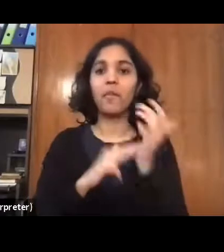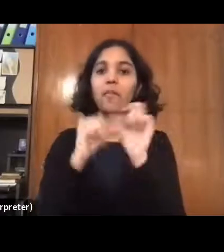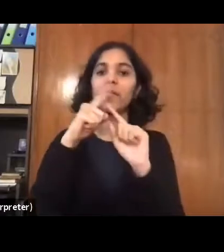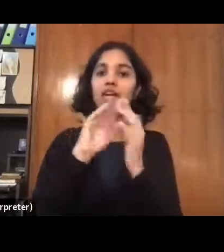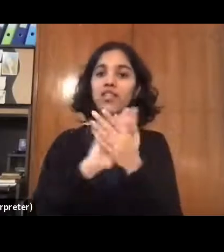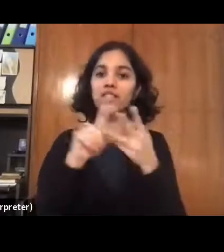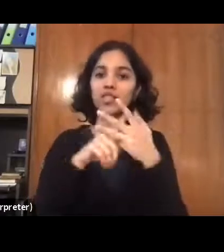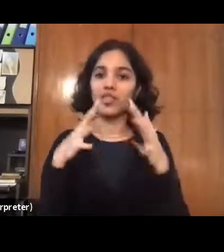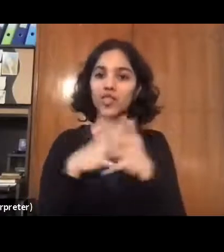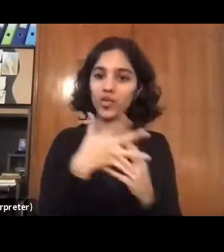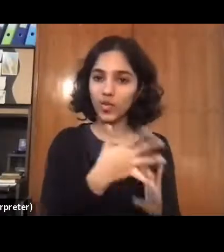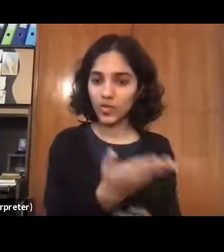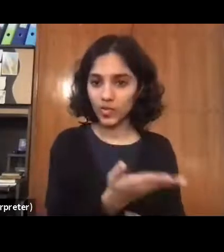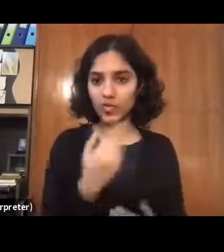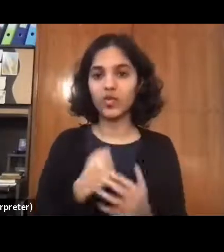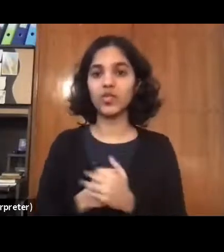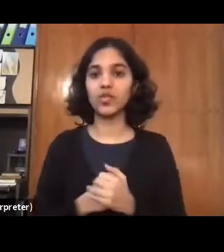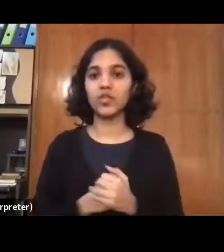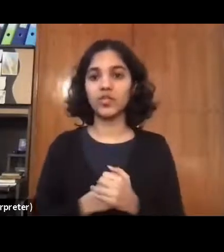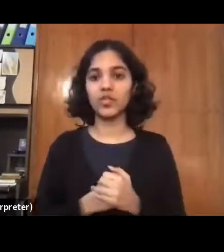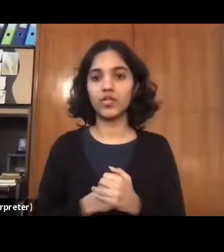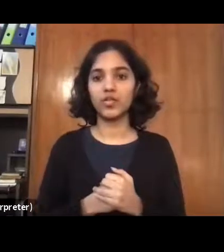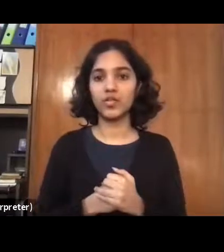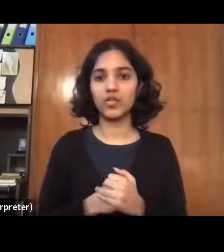Joseph Saab, and